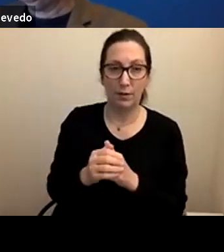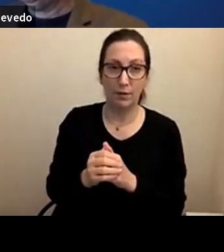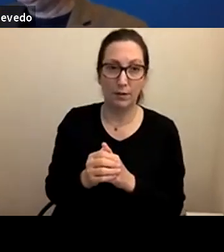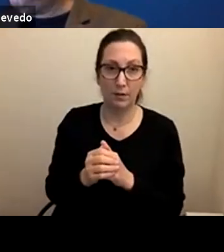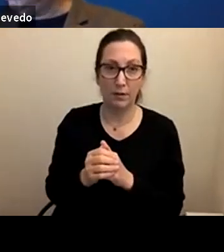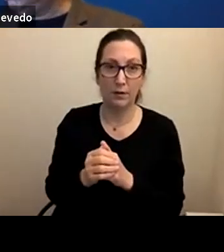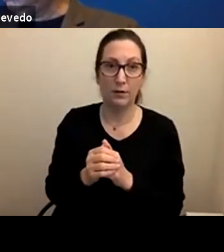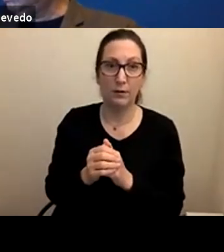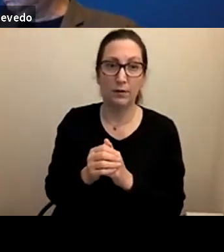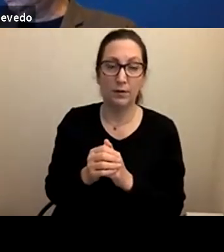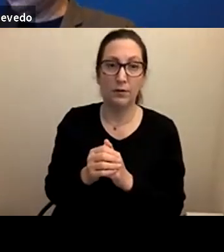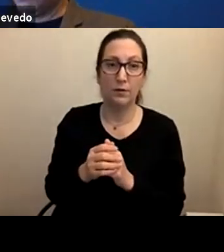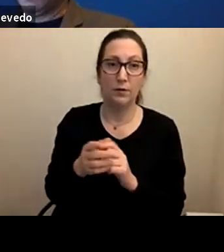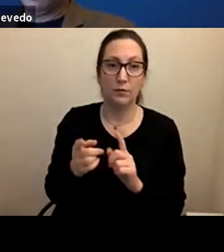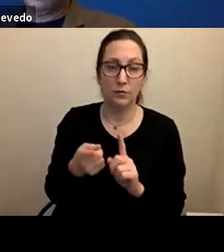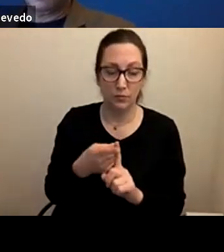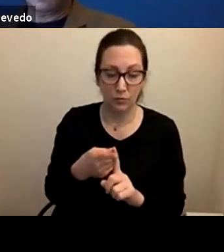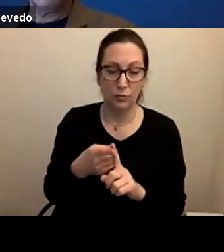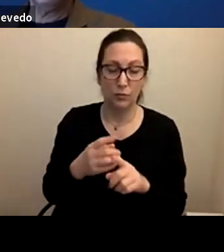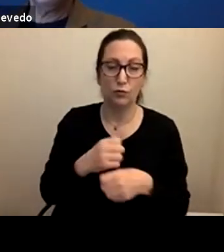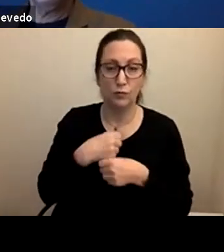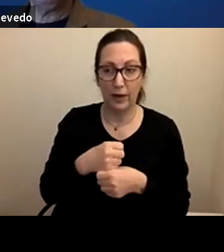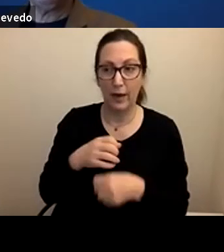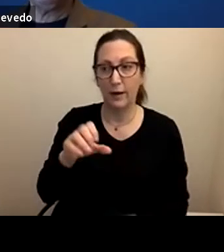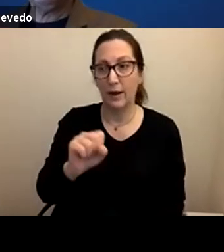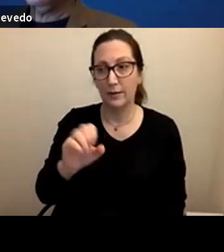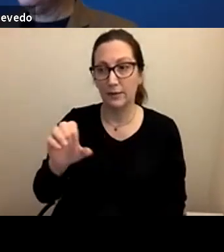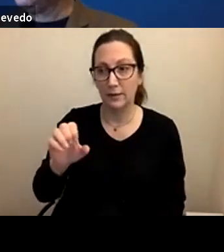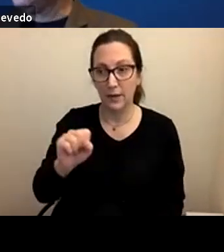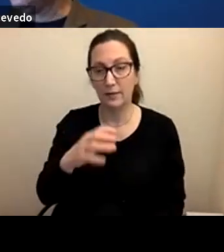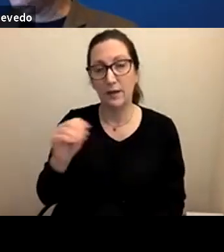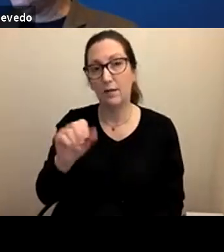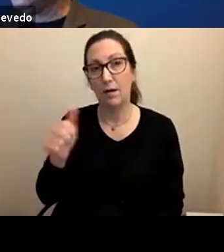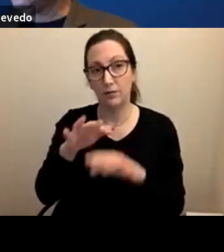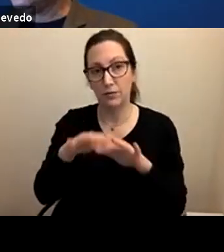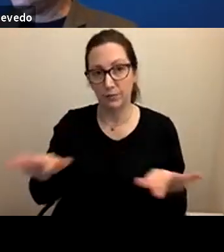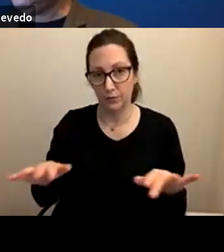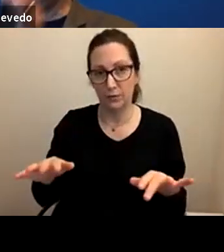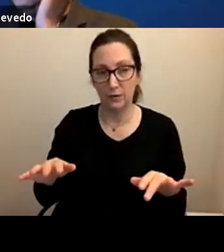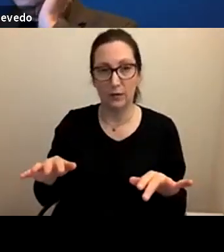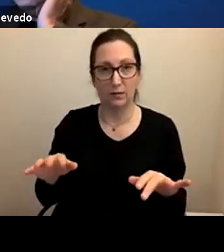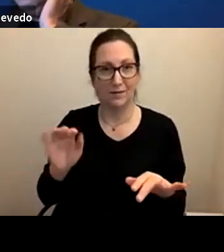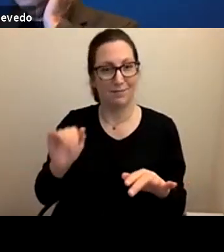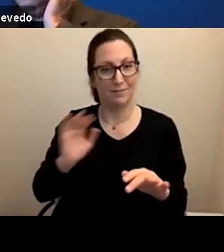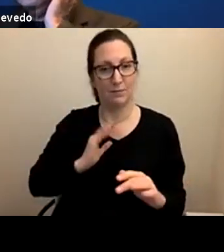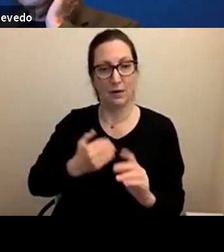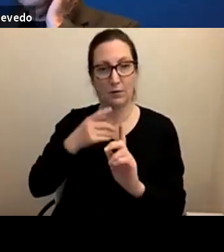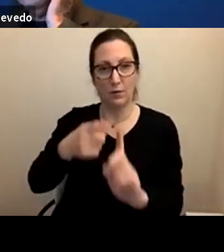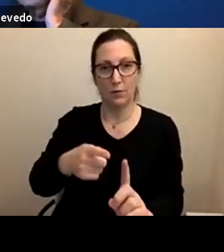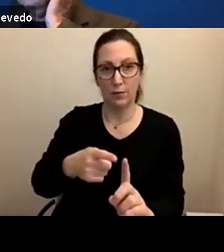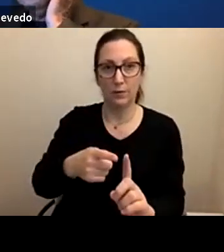think, create the socioeconomic and other diversity we're aiming for as we're thinking